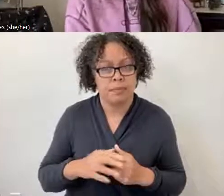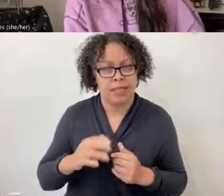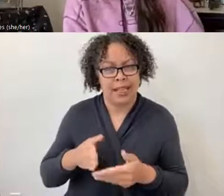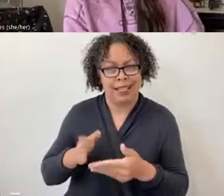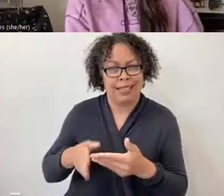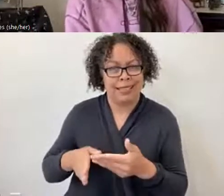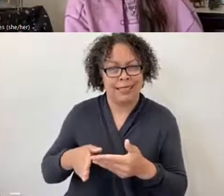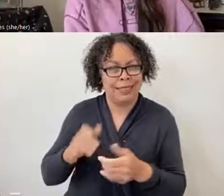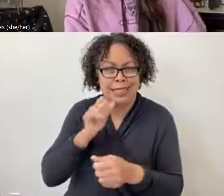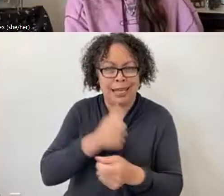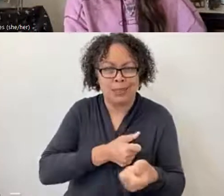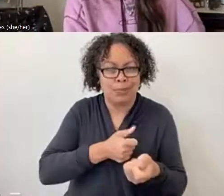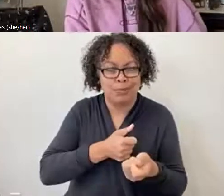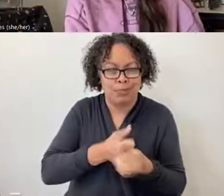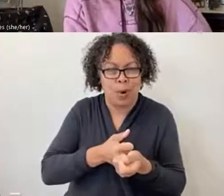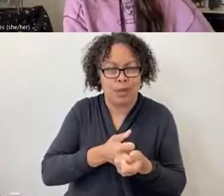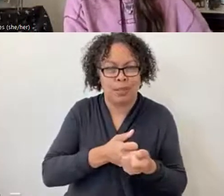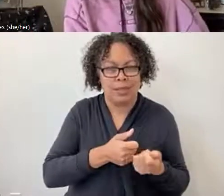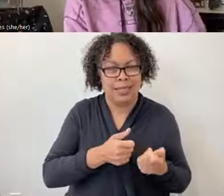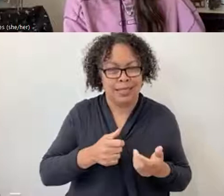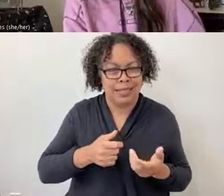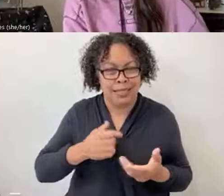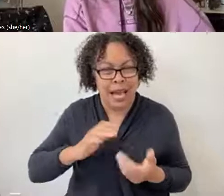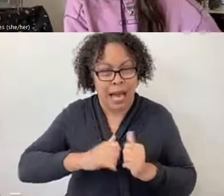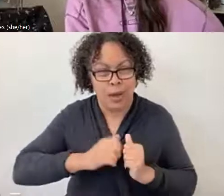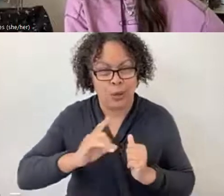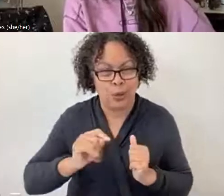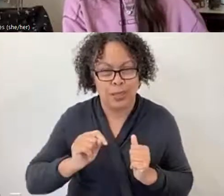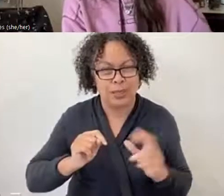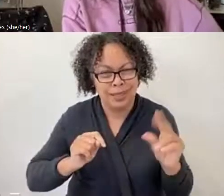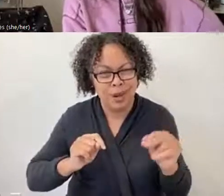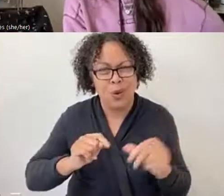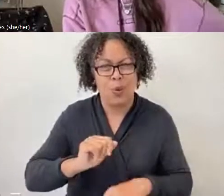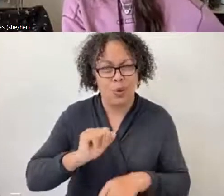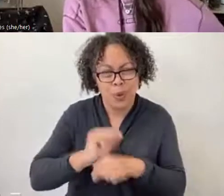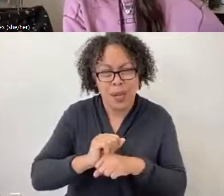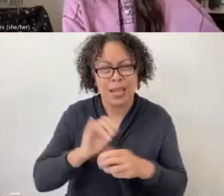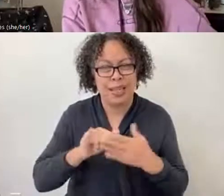justify the means, that the way you go about this work has to be